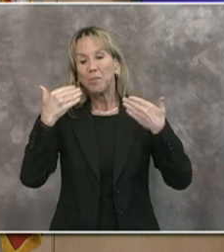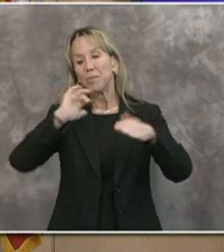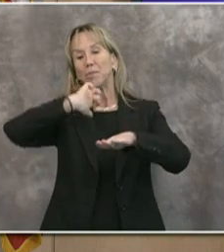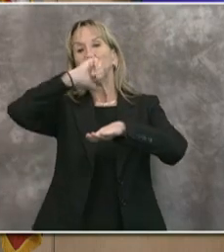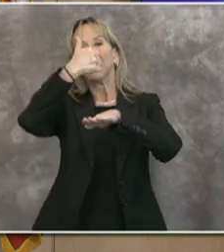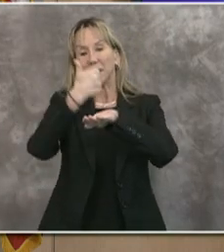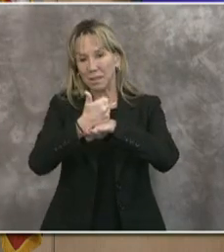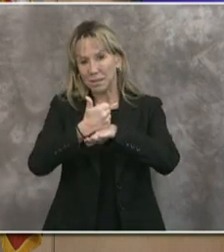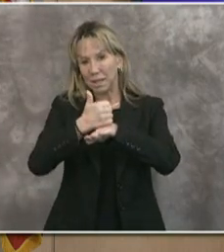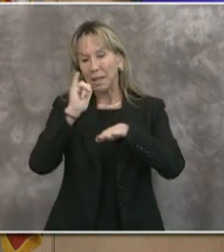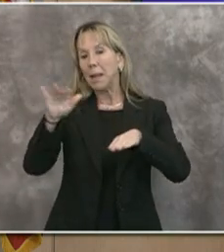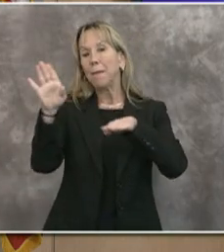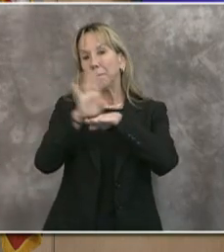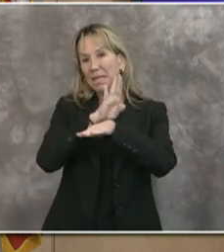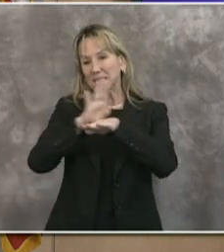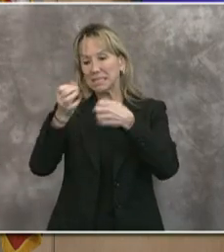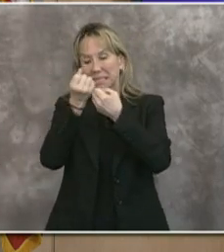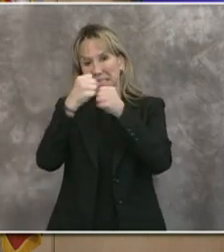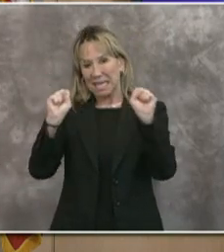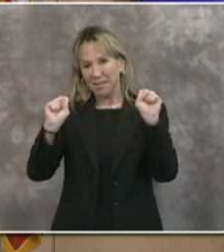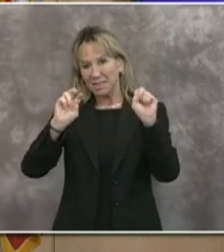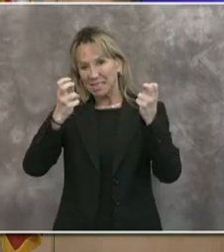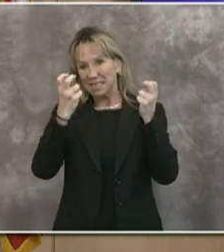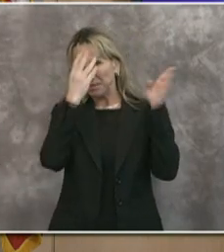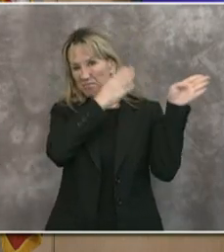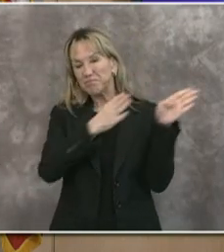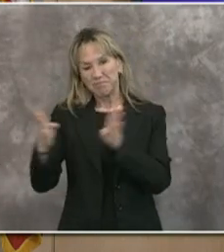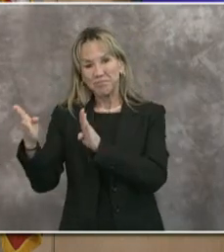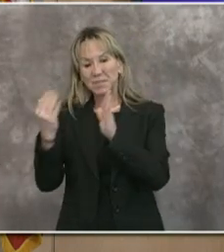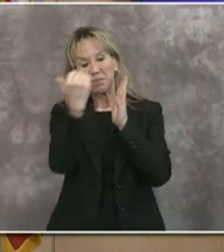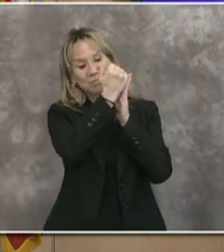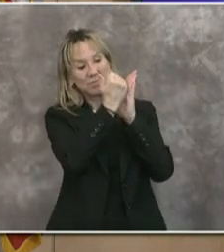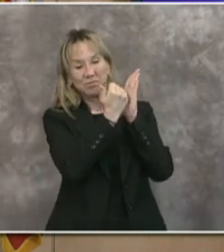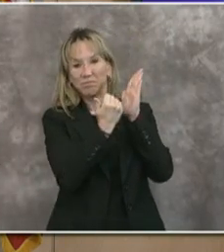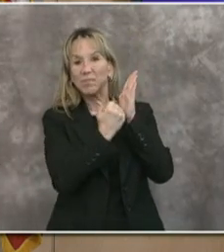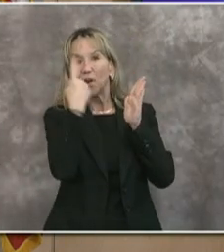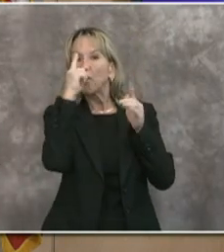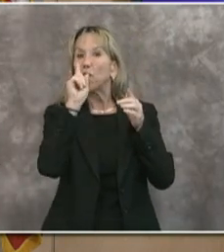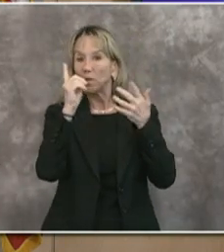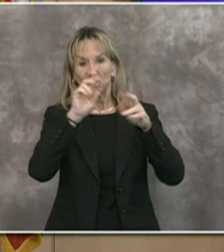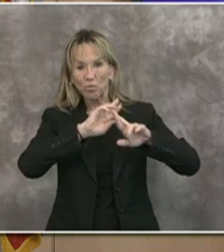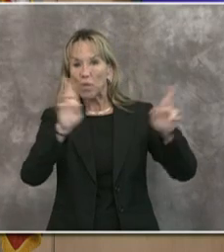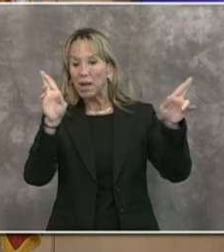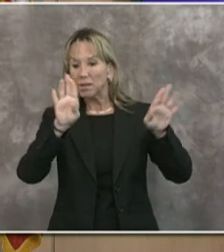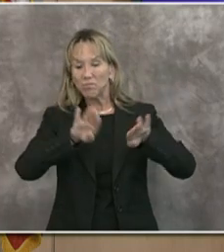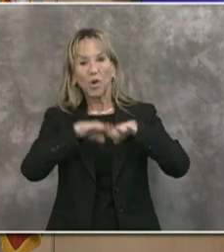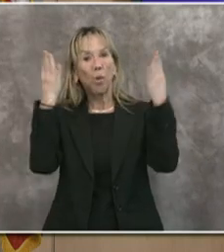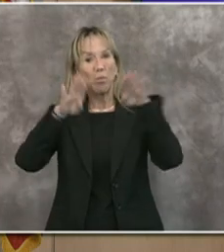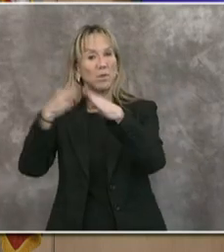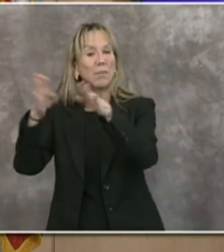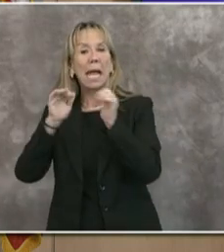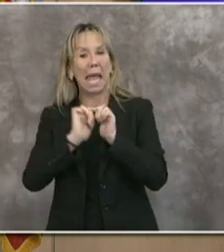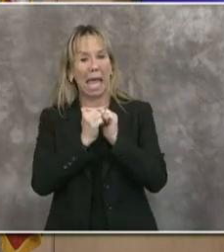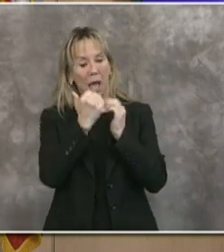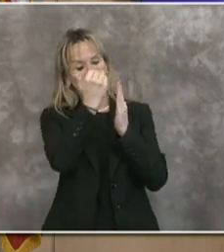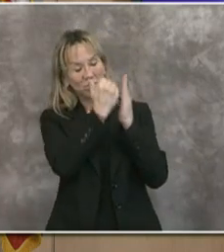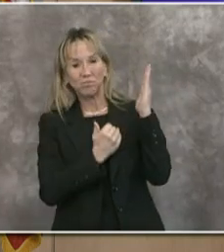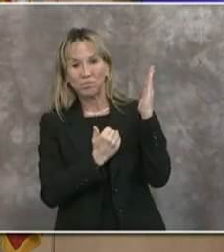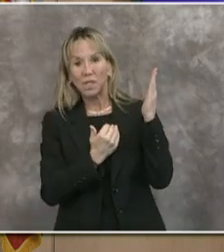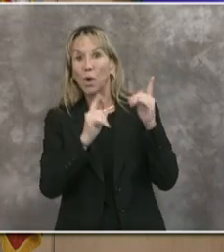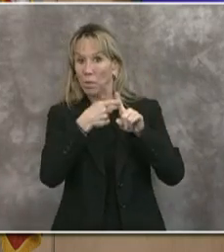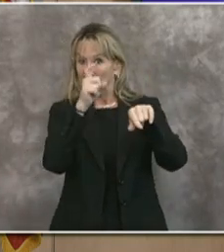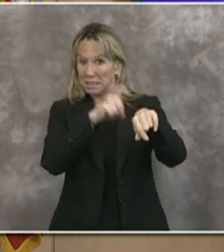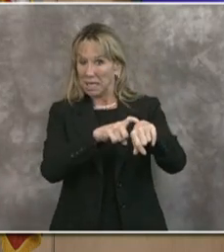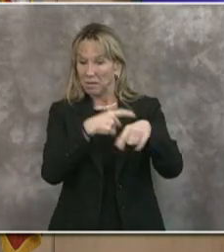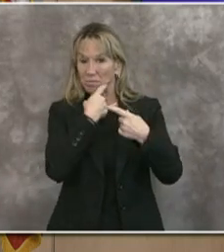Safety Framework to allow businesses to plan for a safe reopening when the time comes. This framework was created with